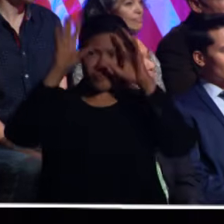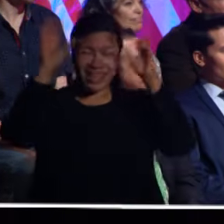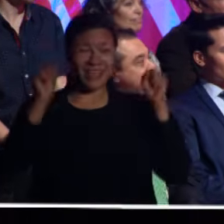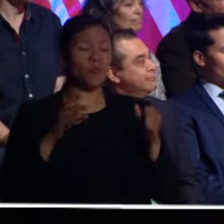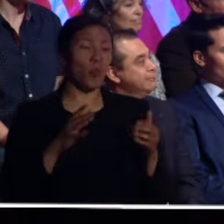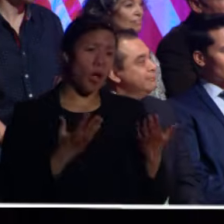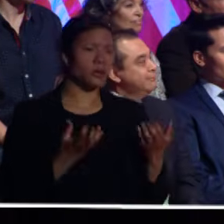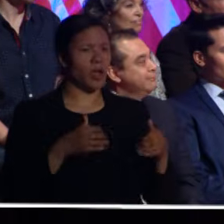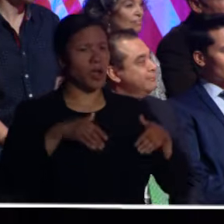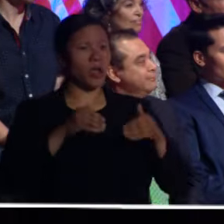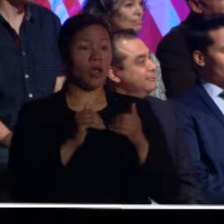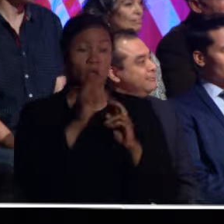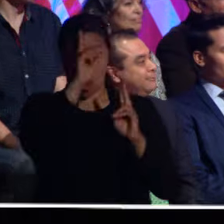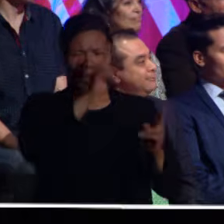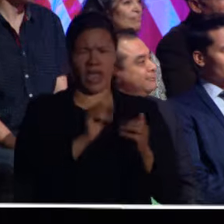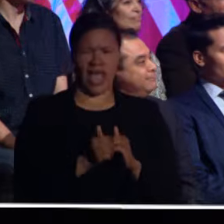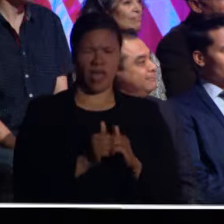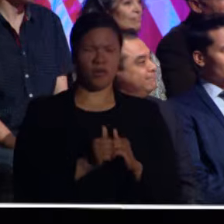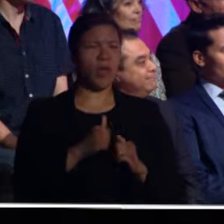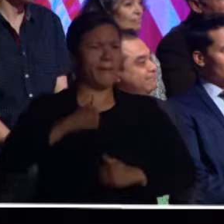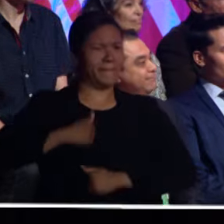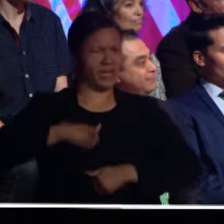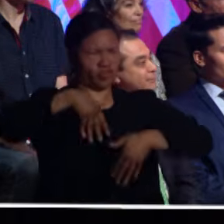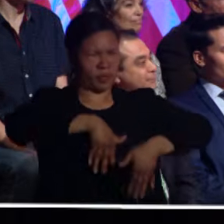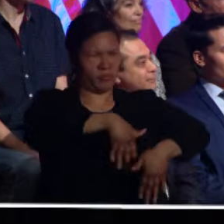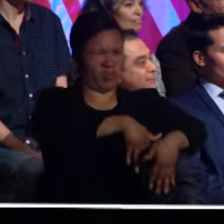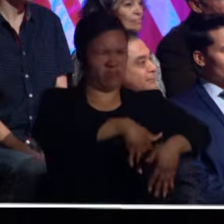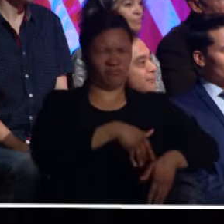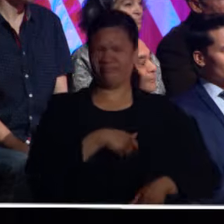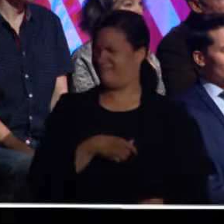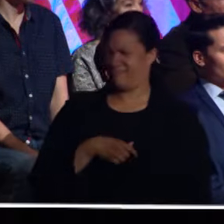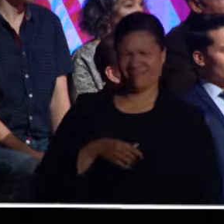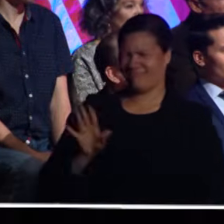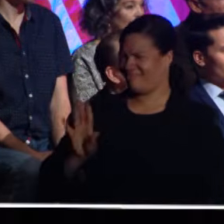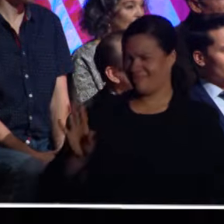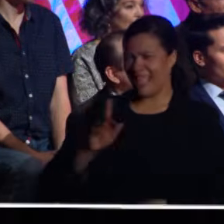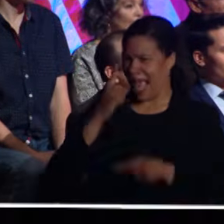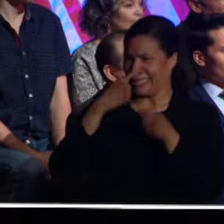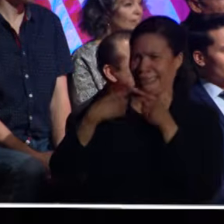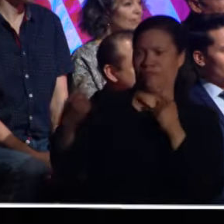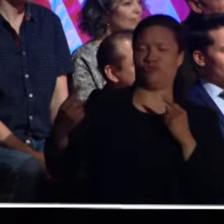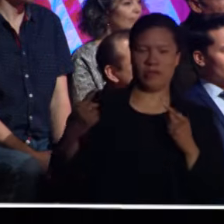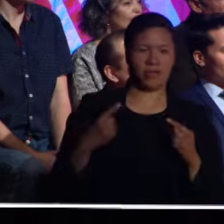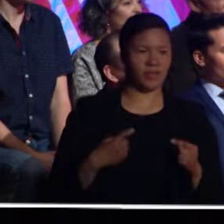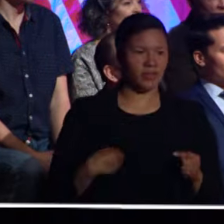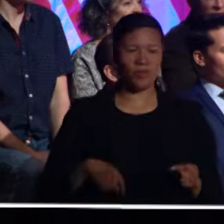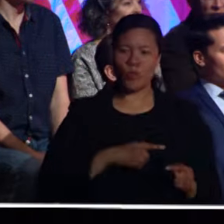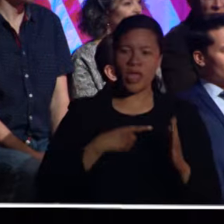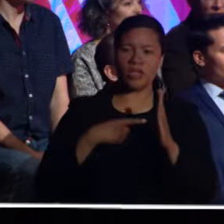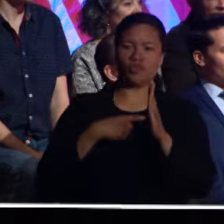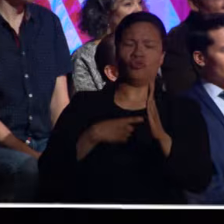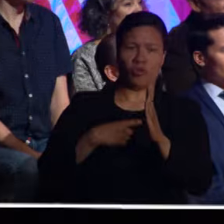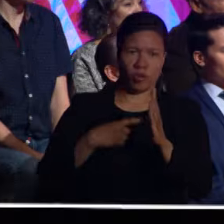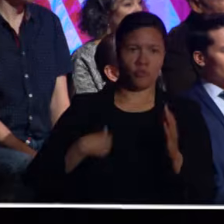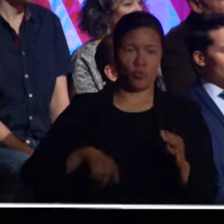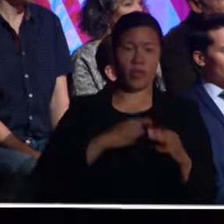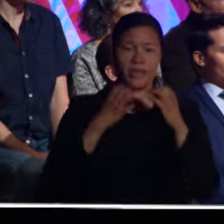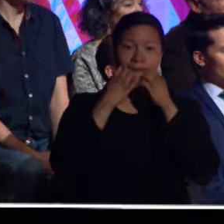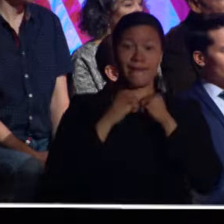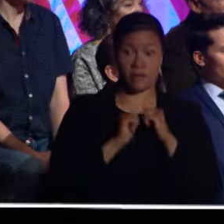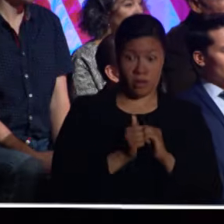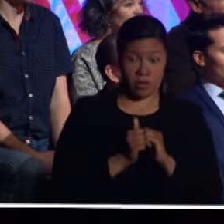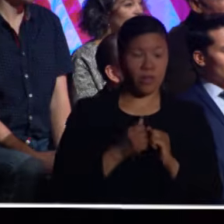honor them. I see another way. I see another way to show them that we care by building a